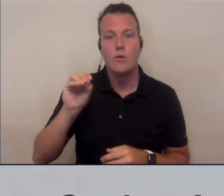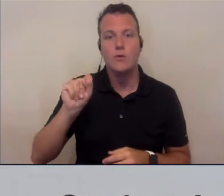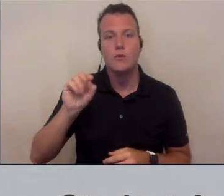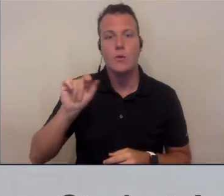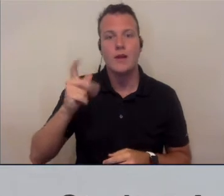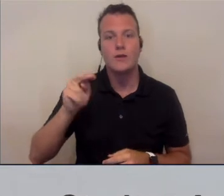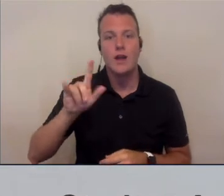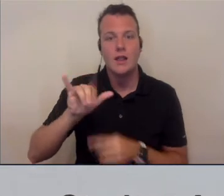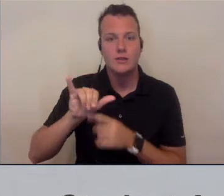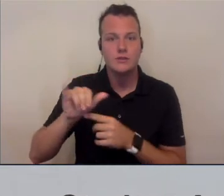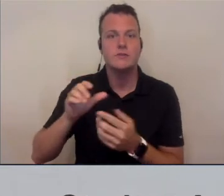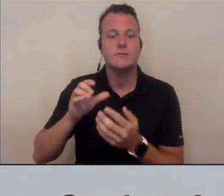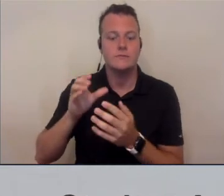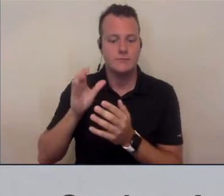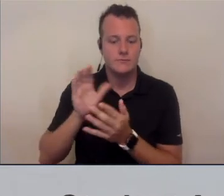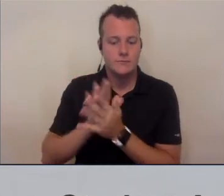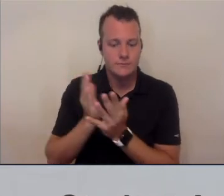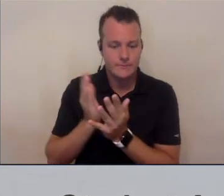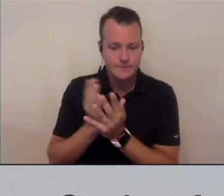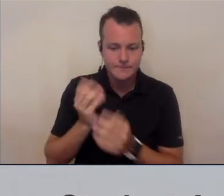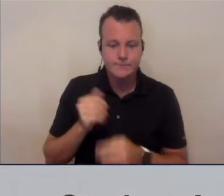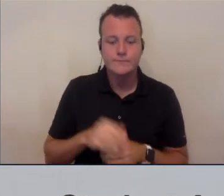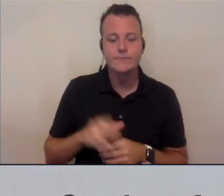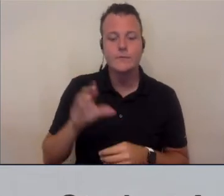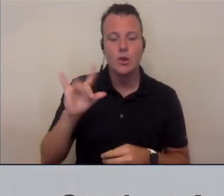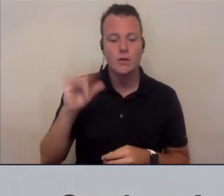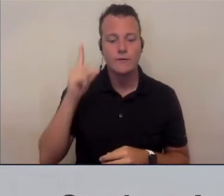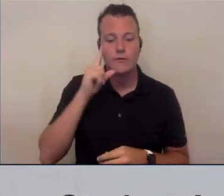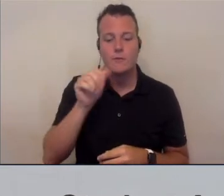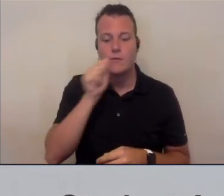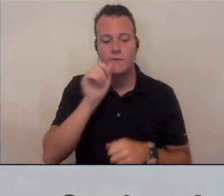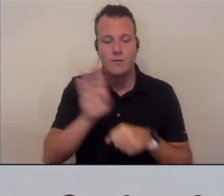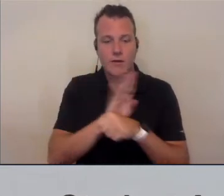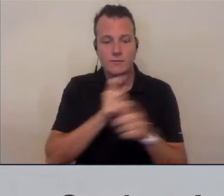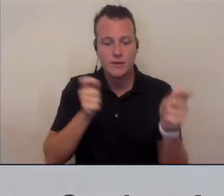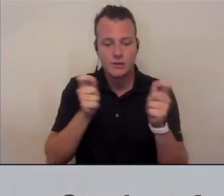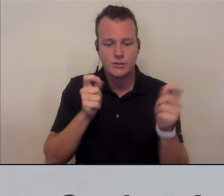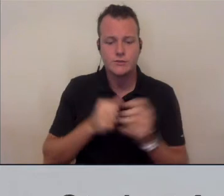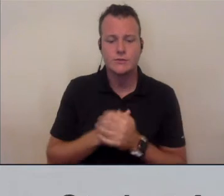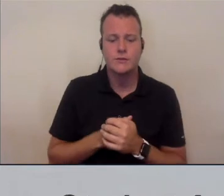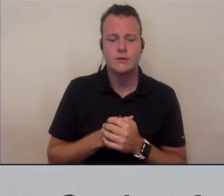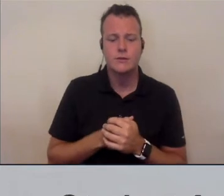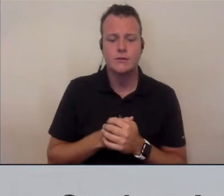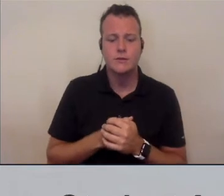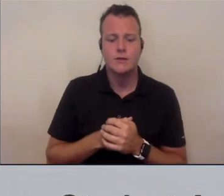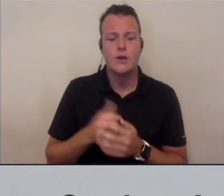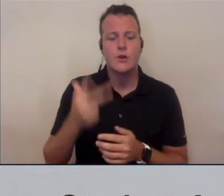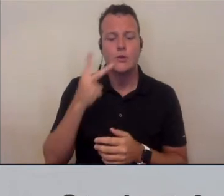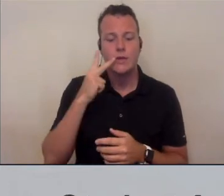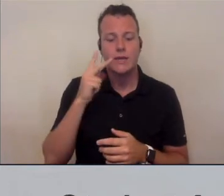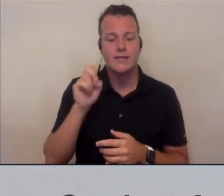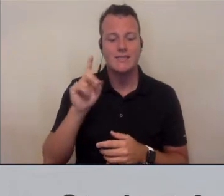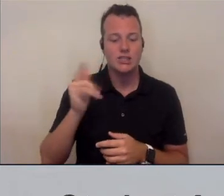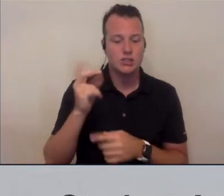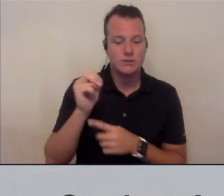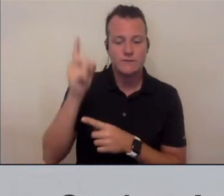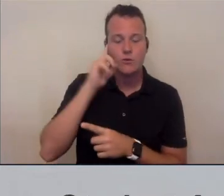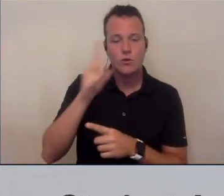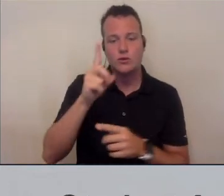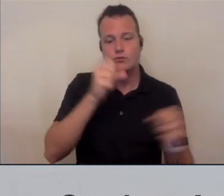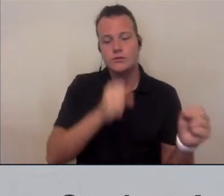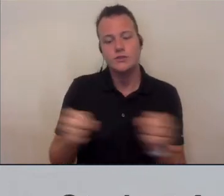Coding, Billing, and Private Practice Management, the 3 editions of Strategic Private Practice Management,